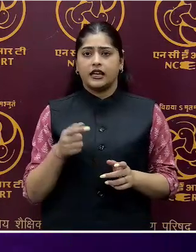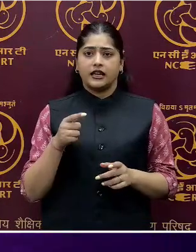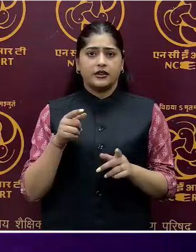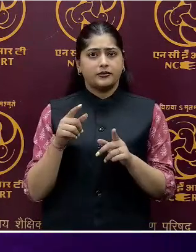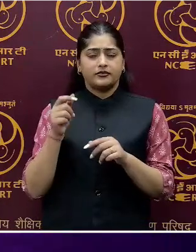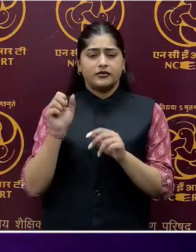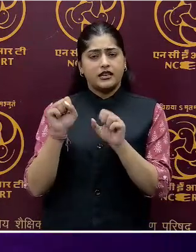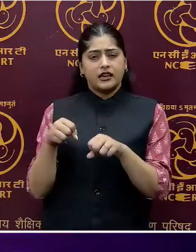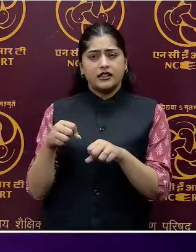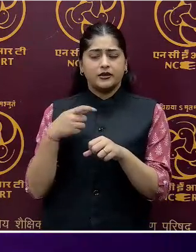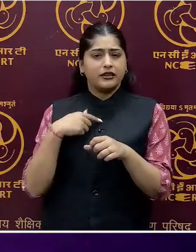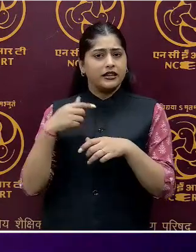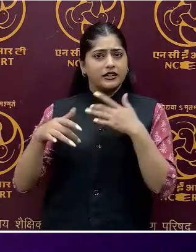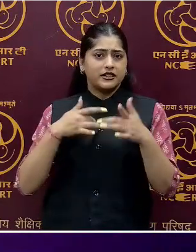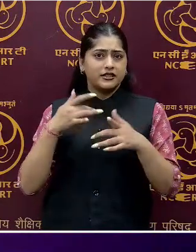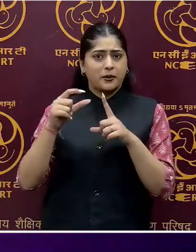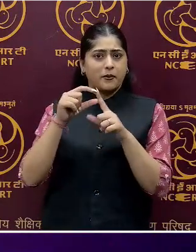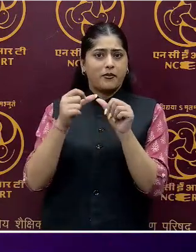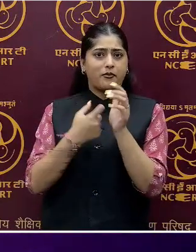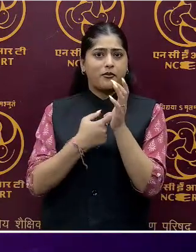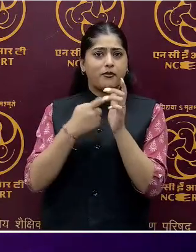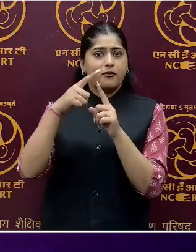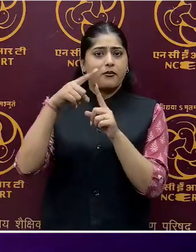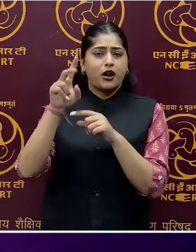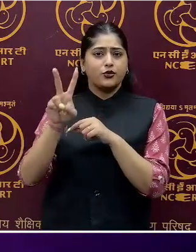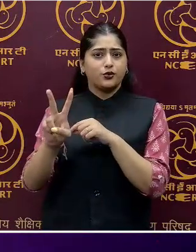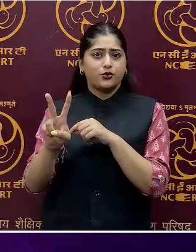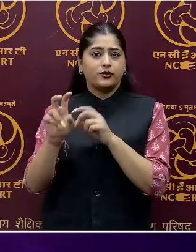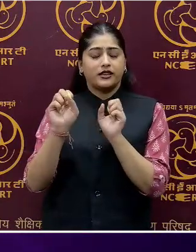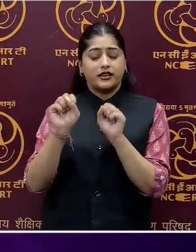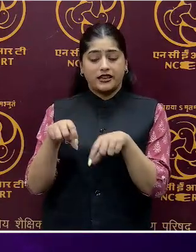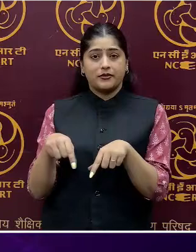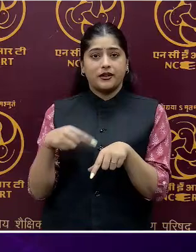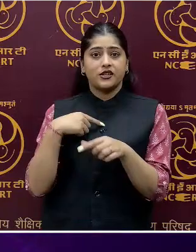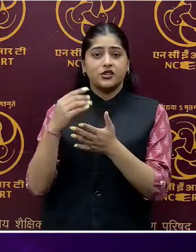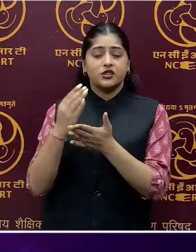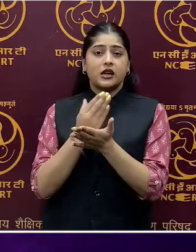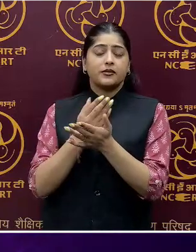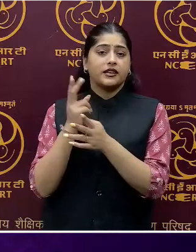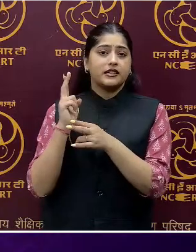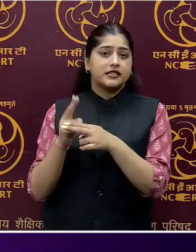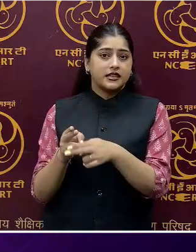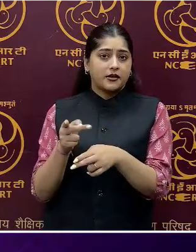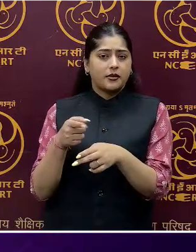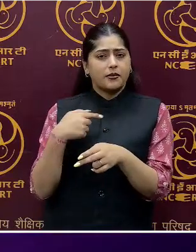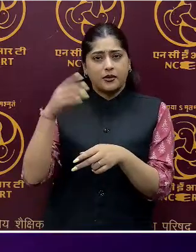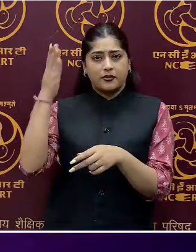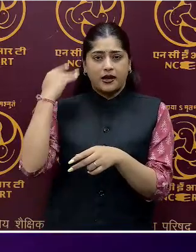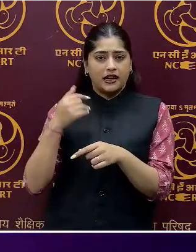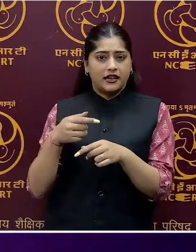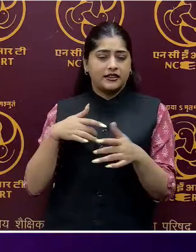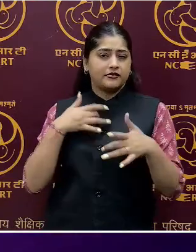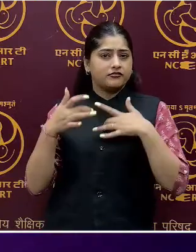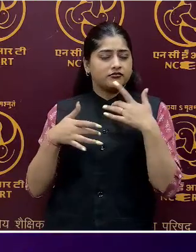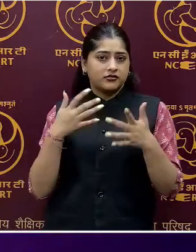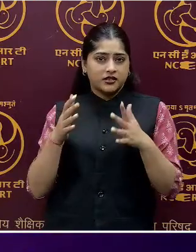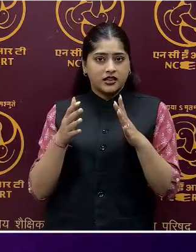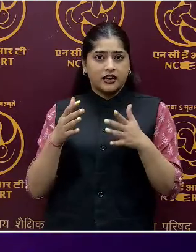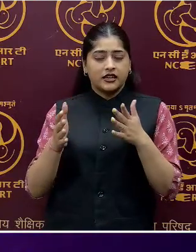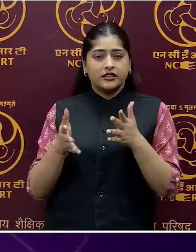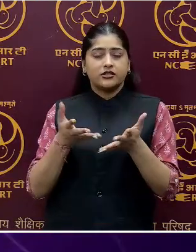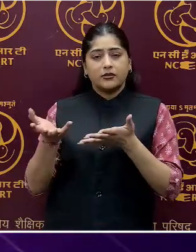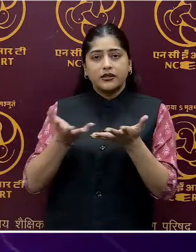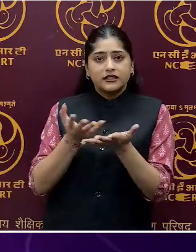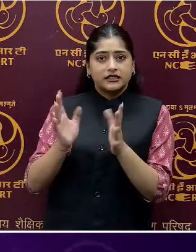interesting part 2 that we are having of this chapter. We really enjoyed this chapter last time. So what are we going to learn in